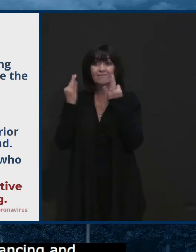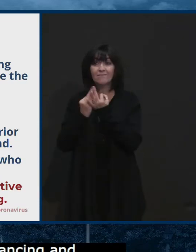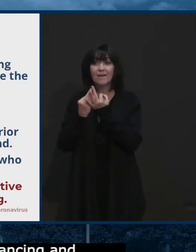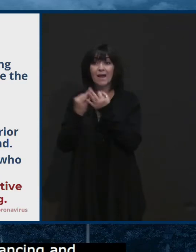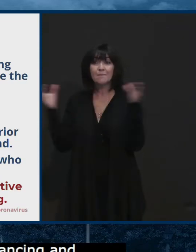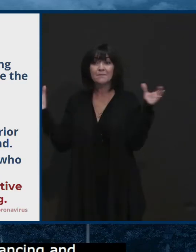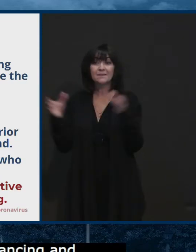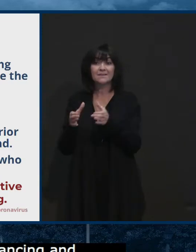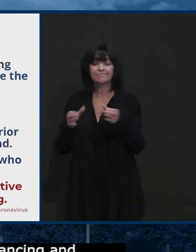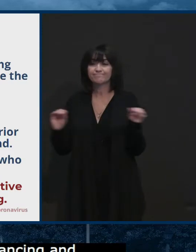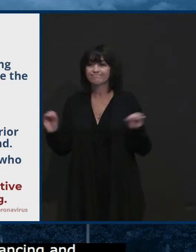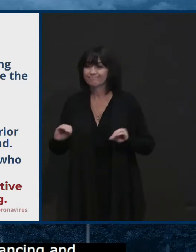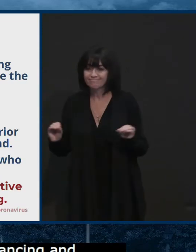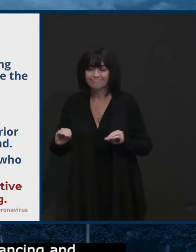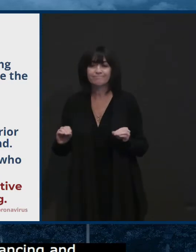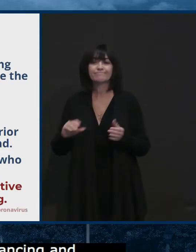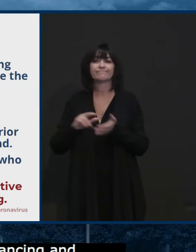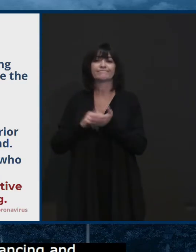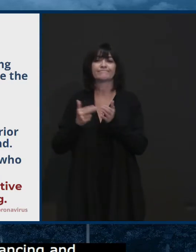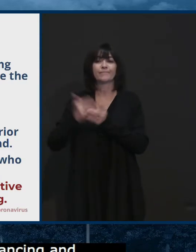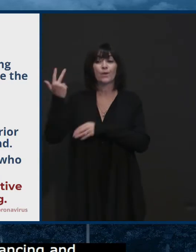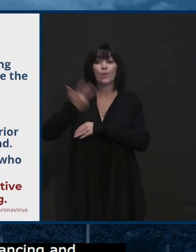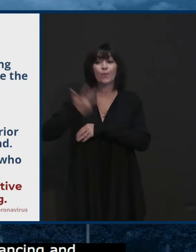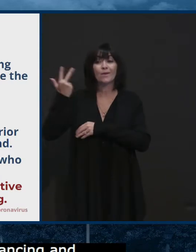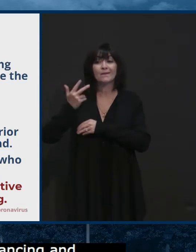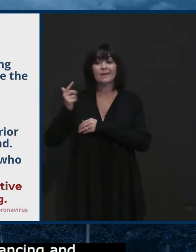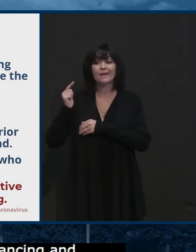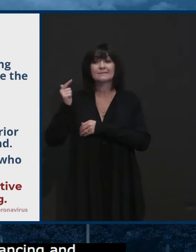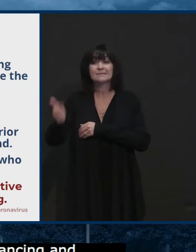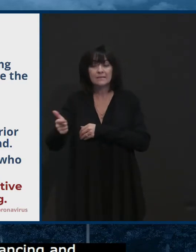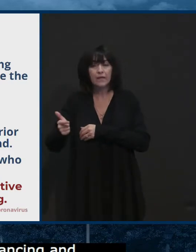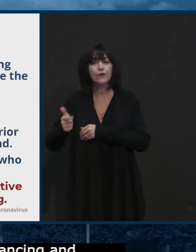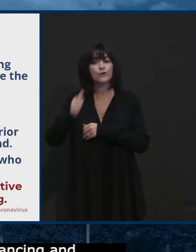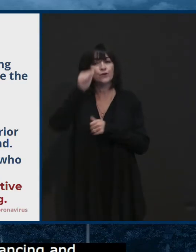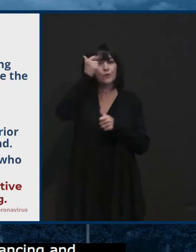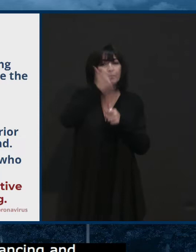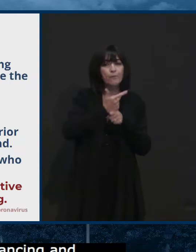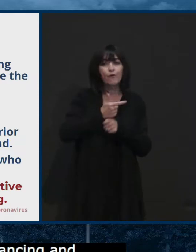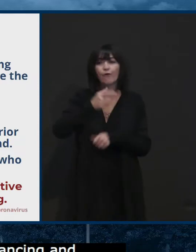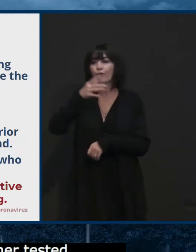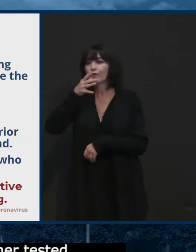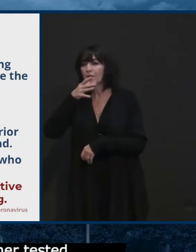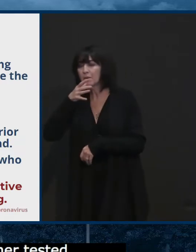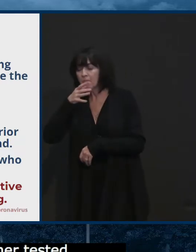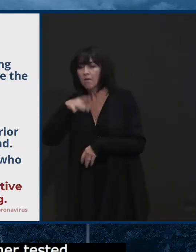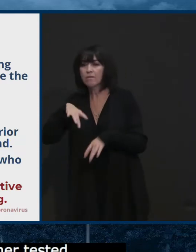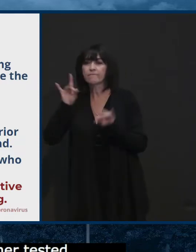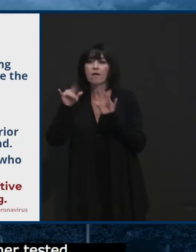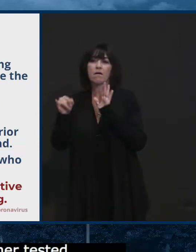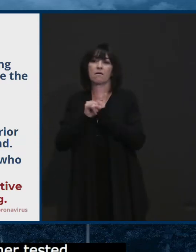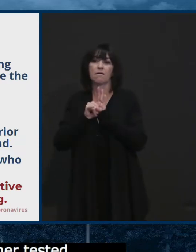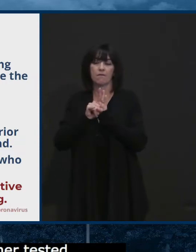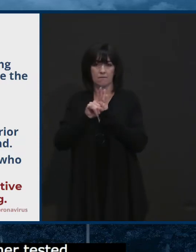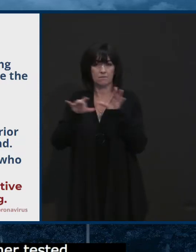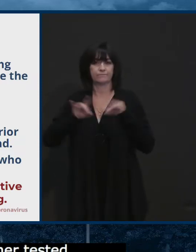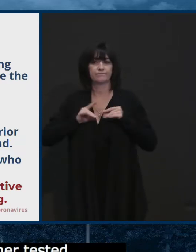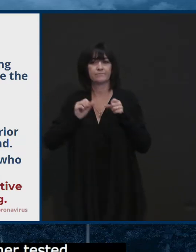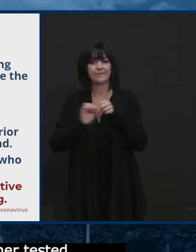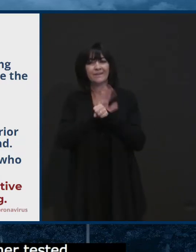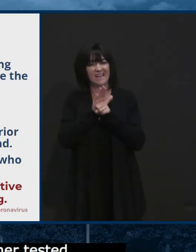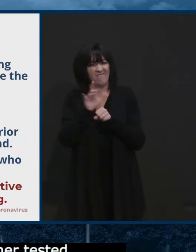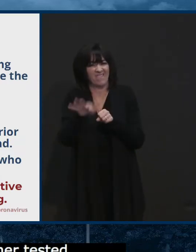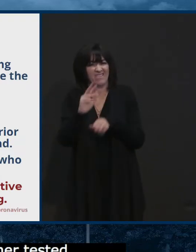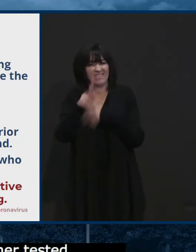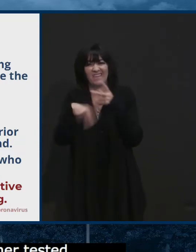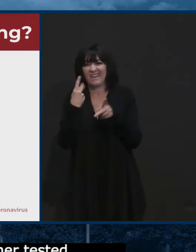the mother and the brother tested positive. So these are really examples of what we are commonly seeing. Again,